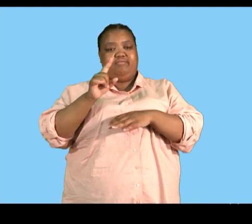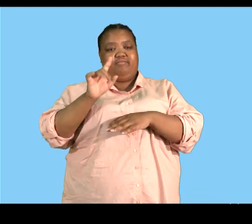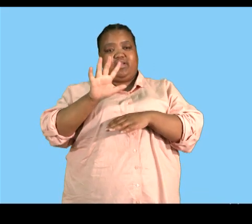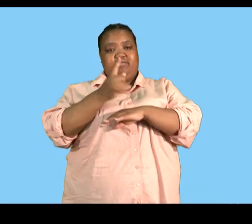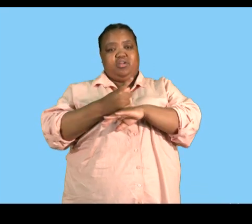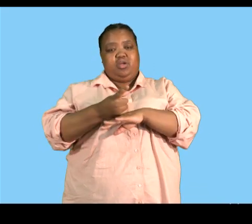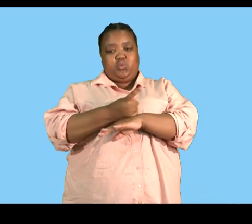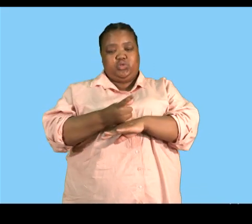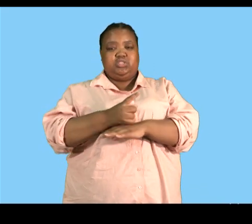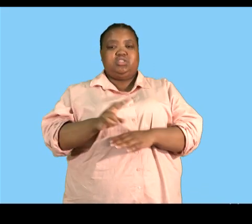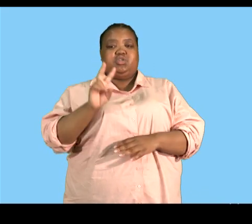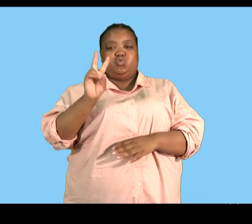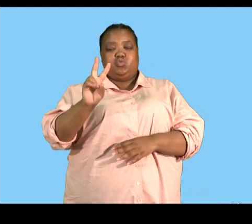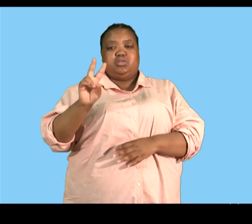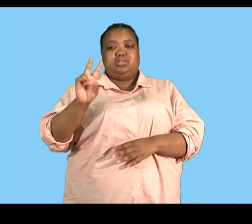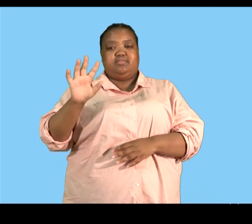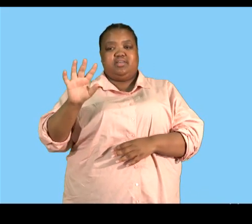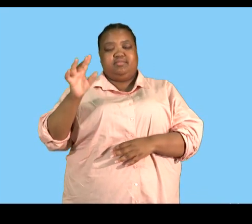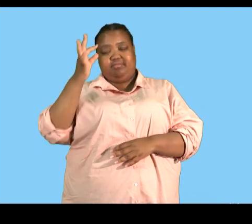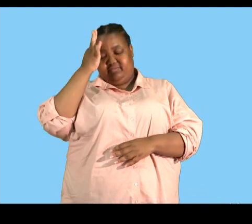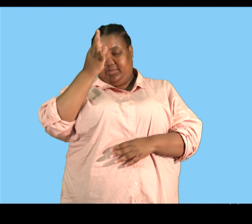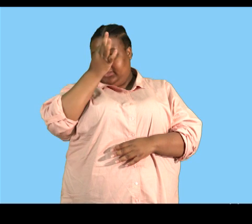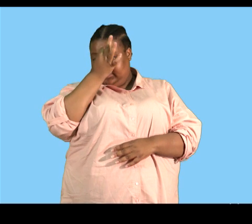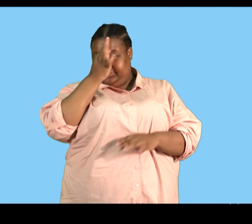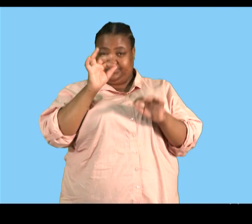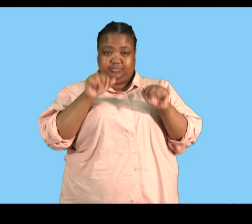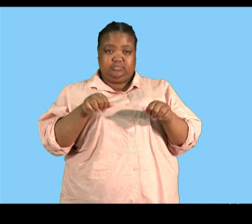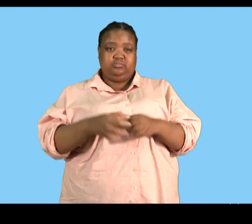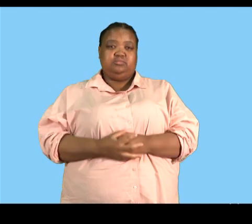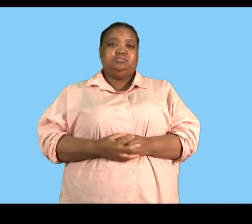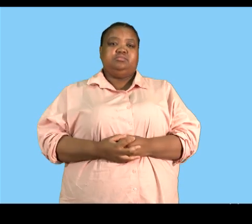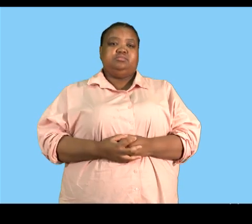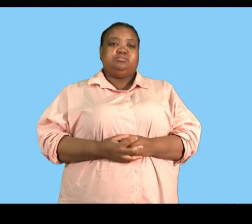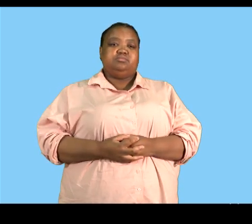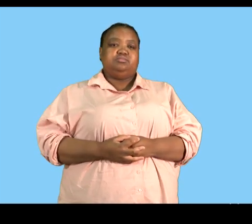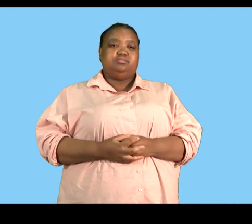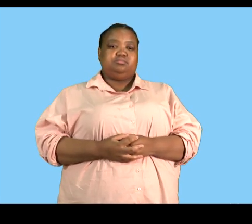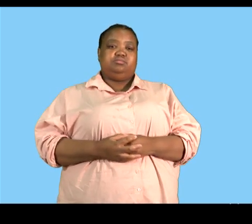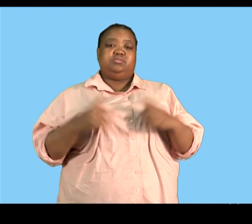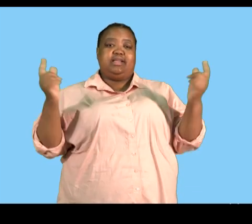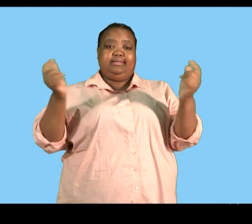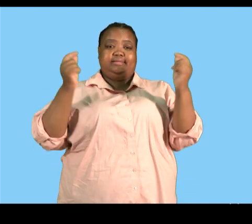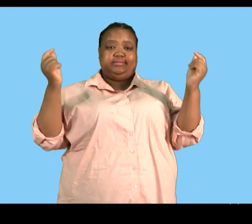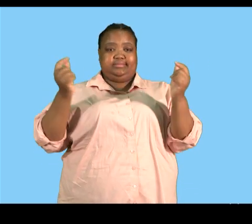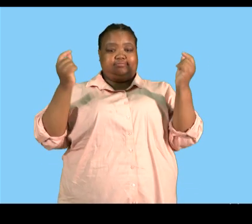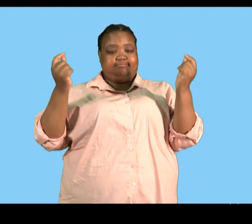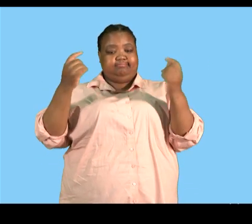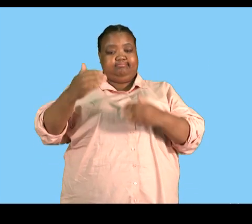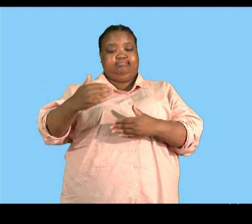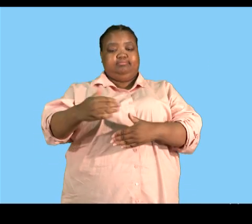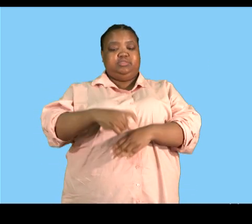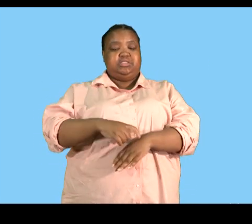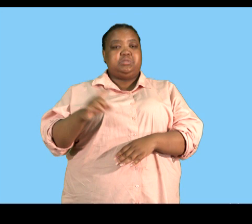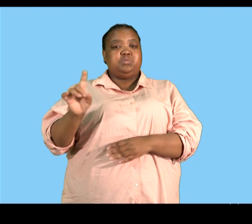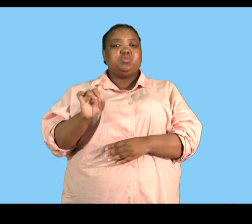So this event, it lasted for 5 hours and